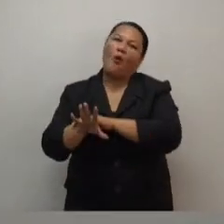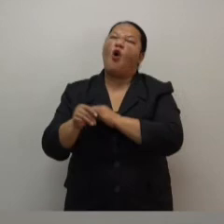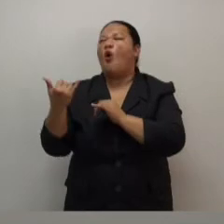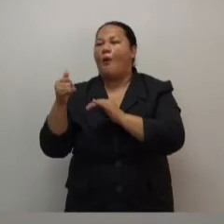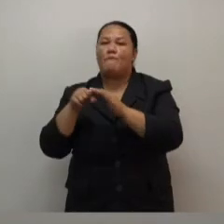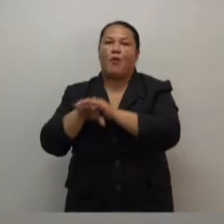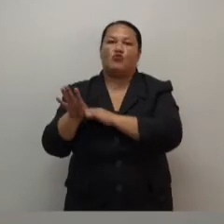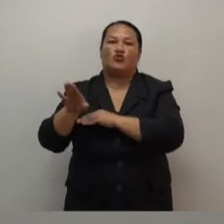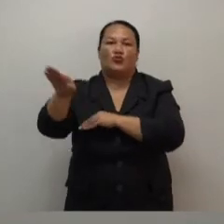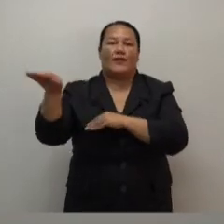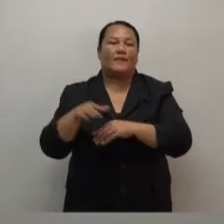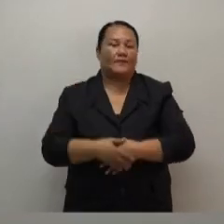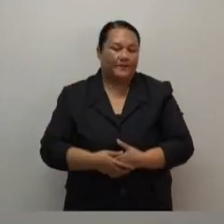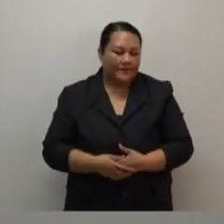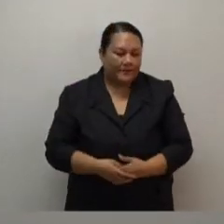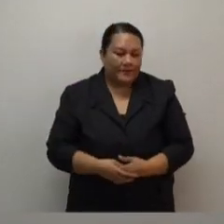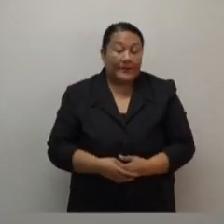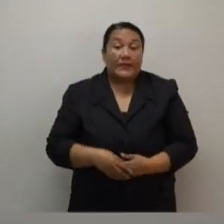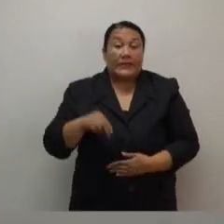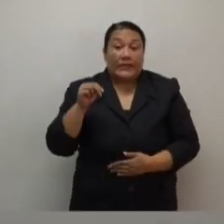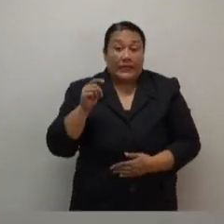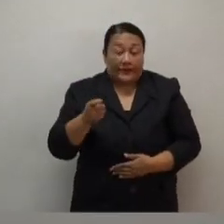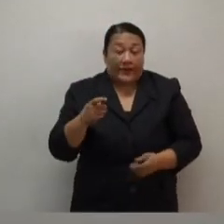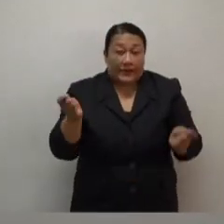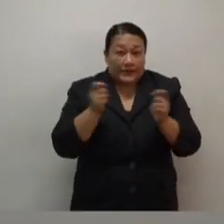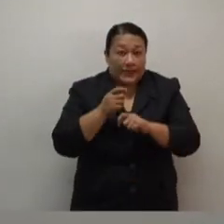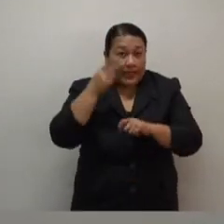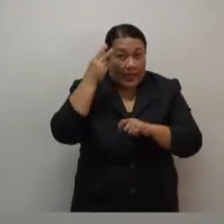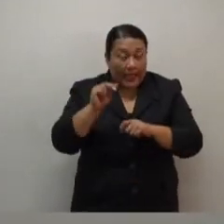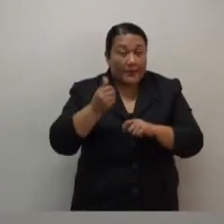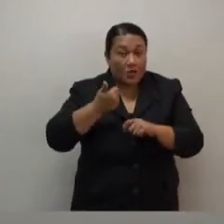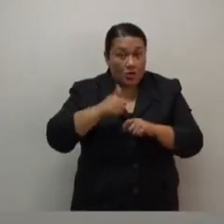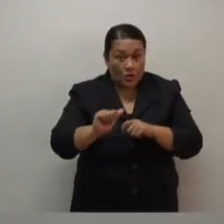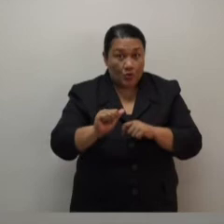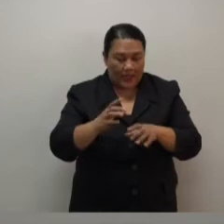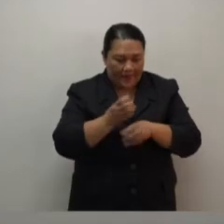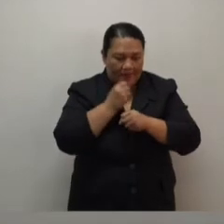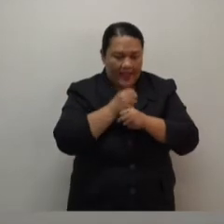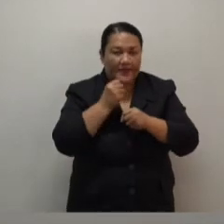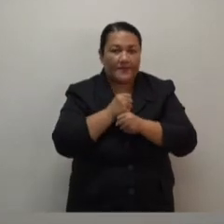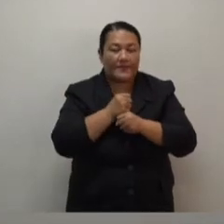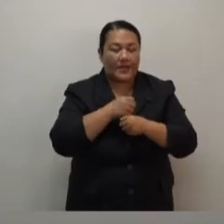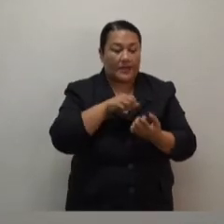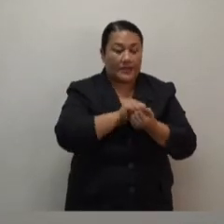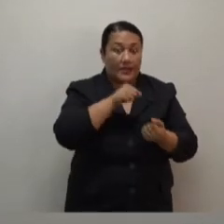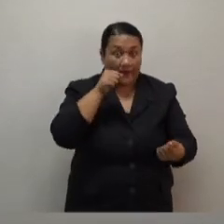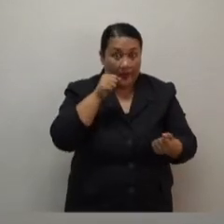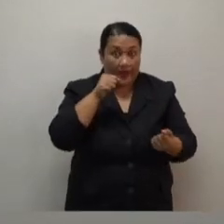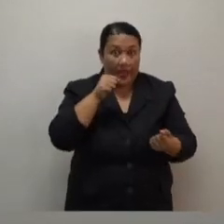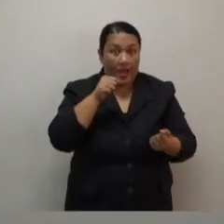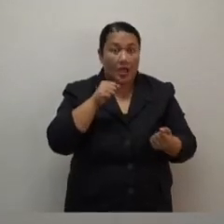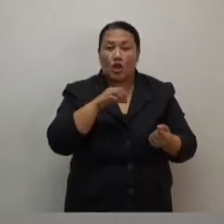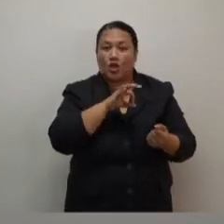one other information: if a person has changed his or her name, he or she must only use his or her updated birth certificate and must not use his